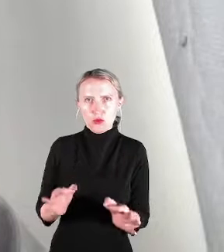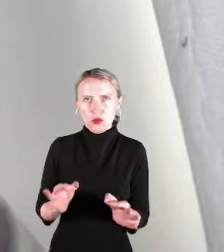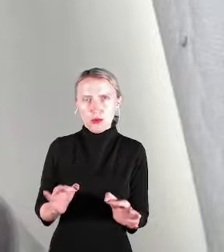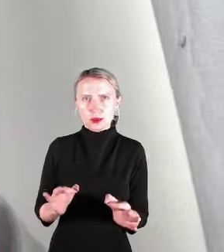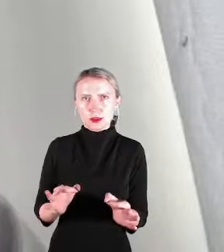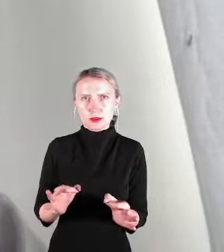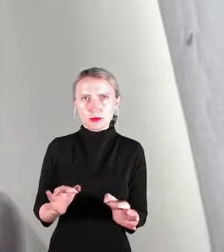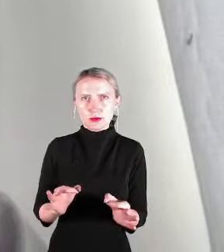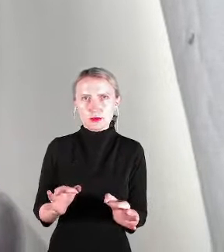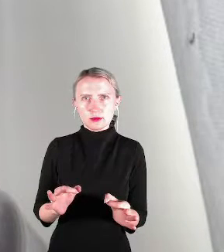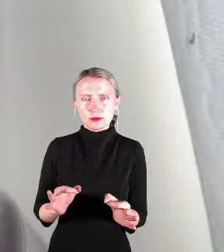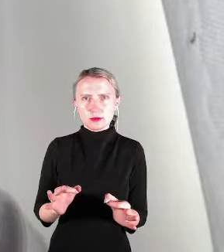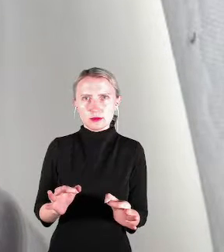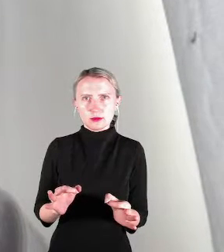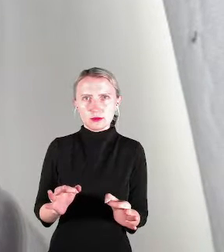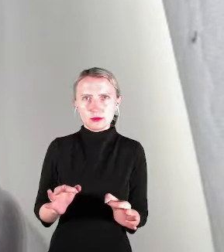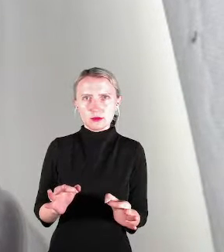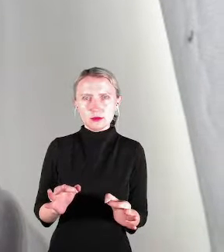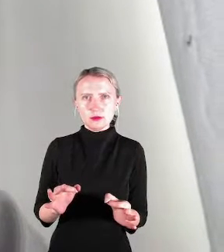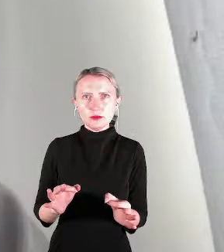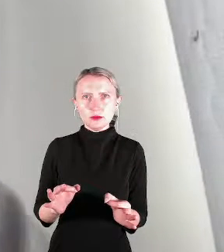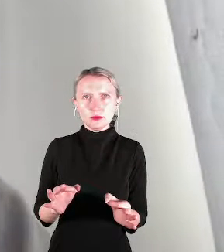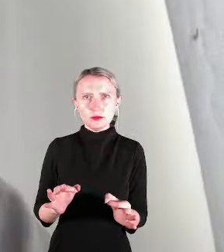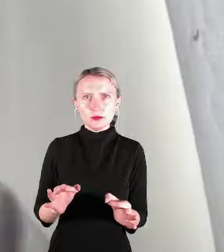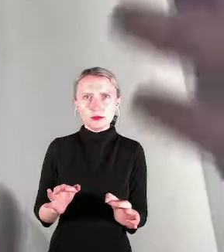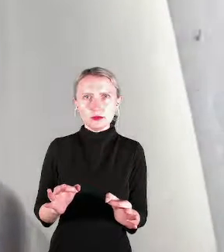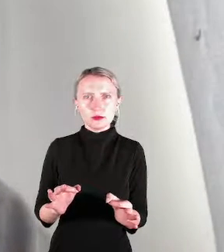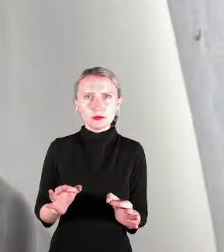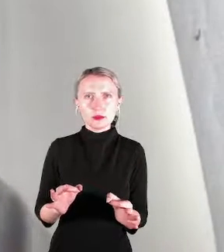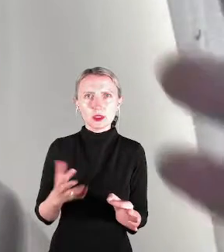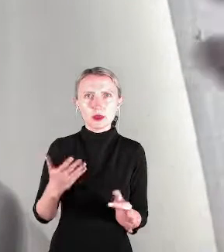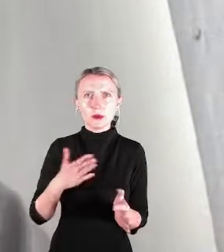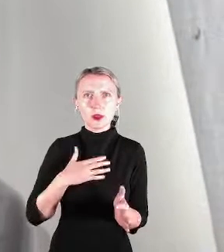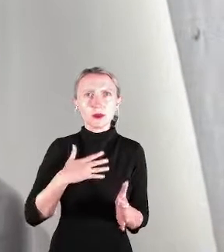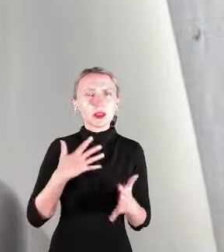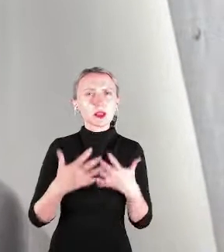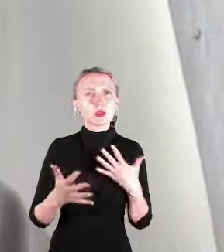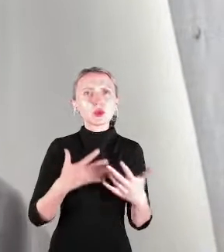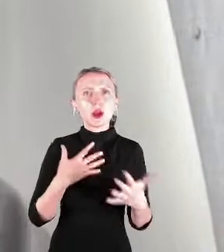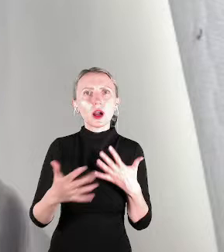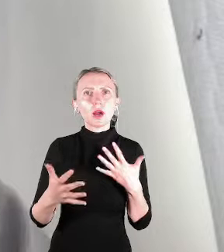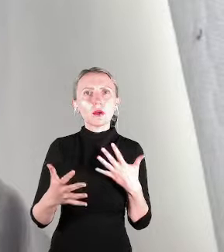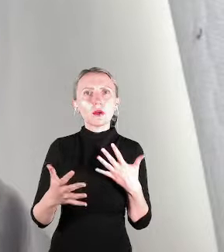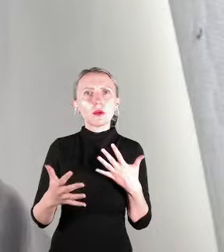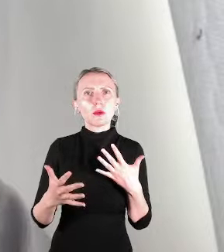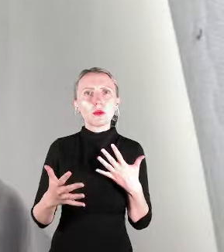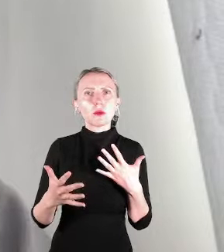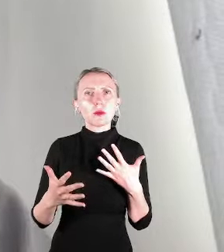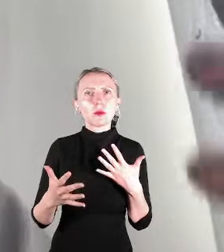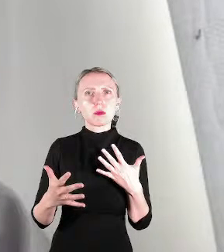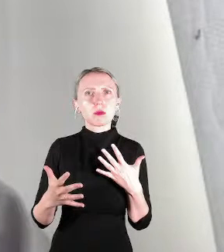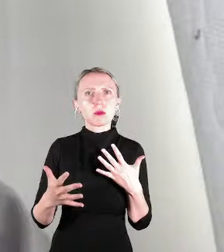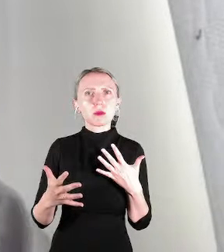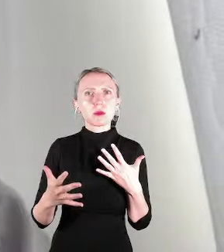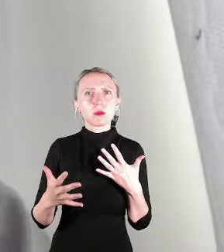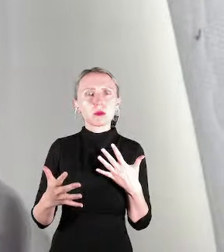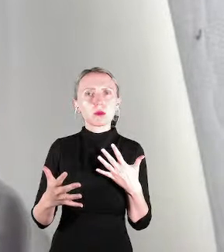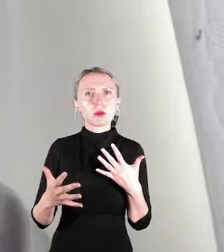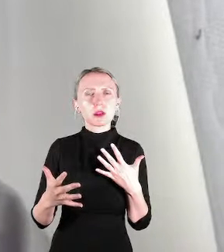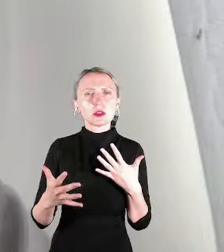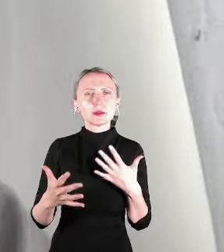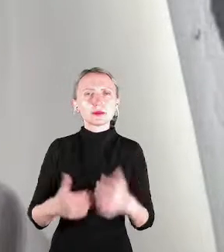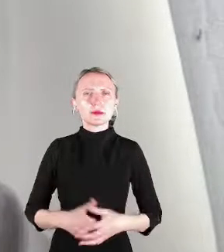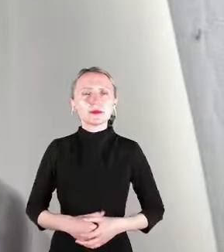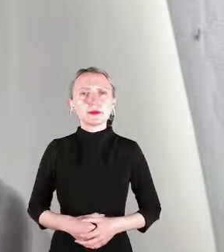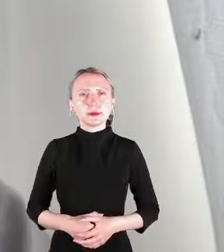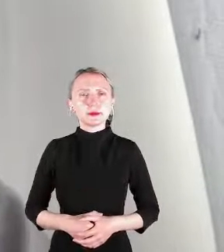very poor housing conditions here, with outdoor toilets and rats and 13 people in